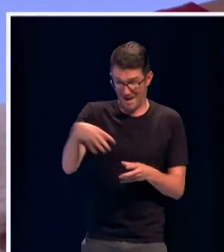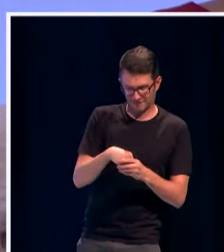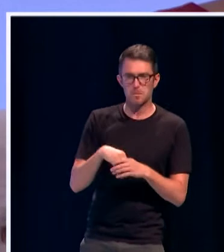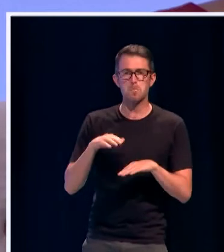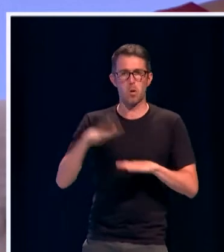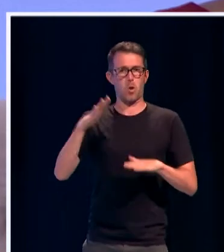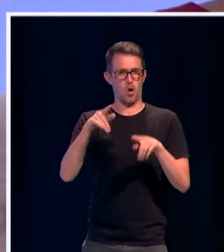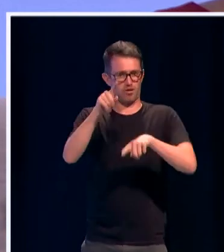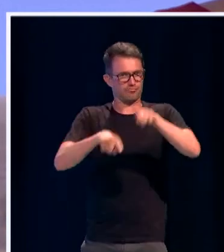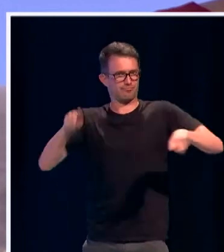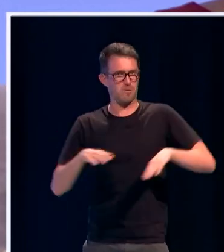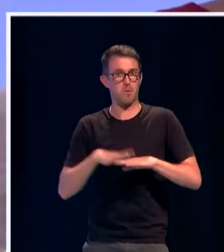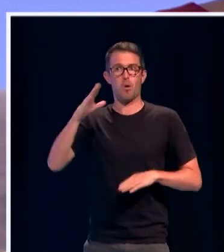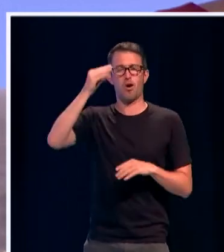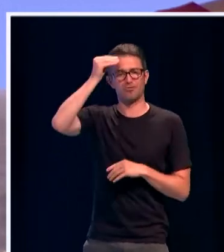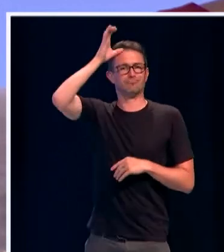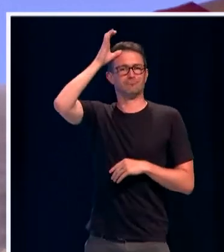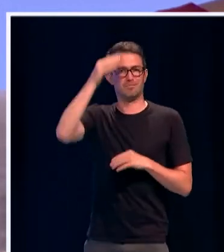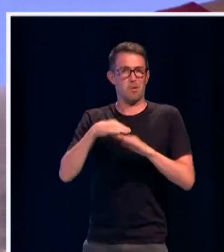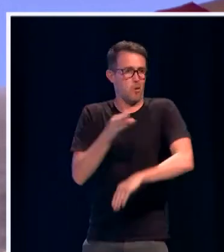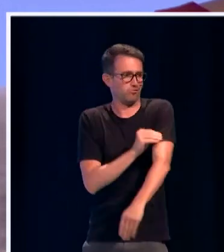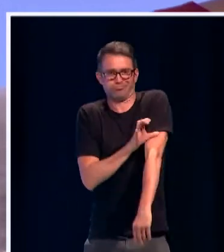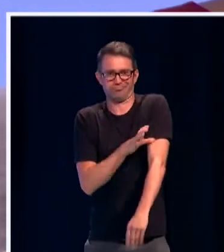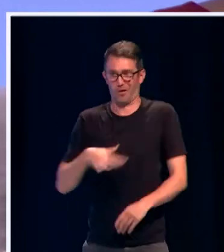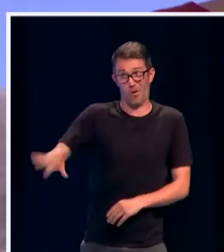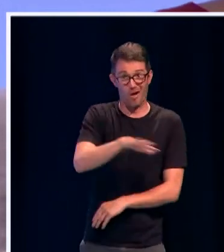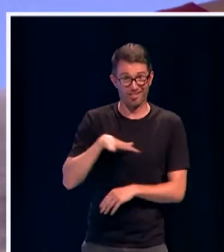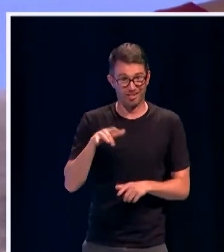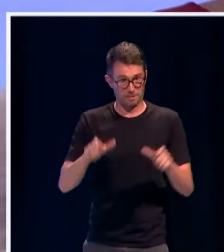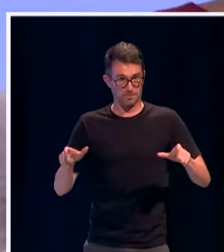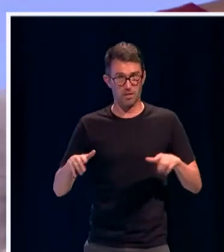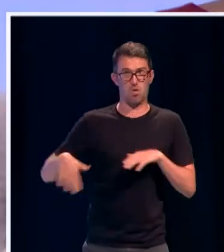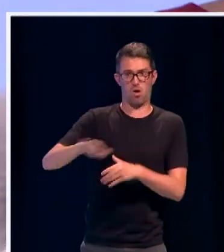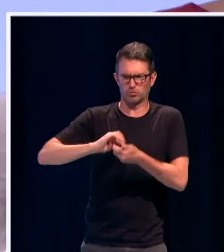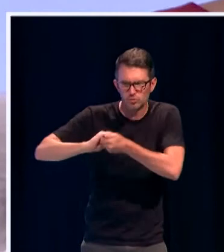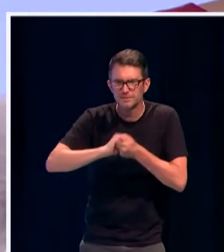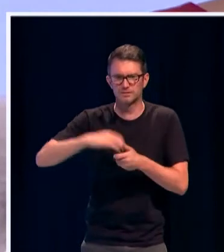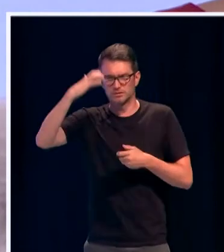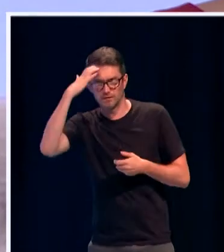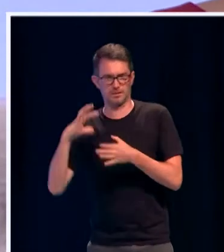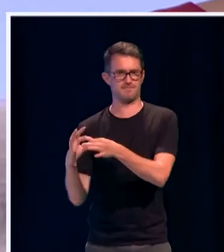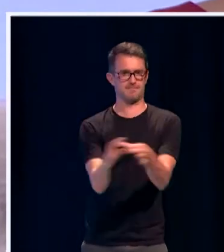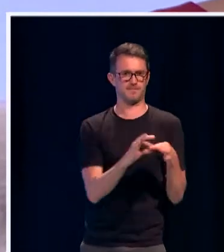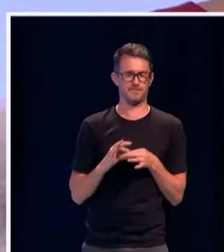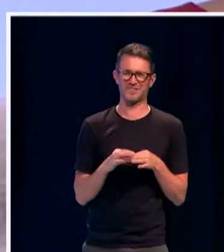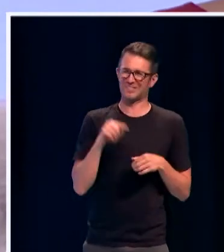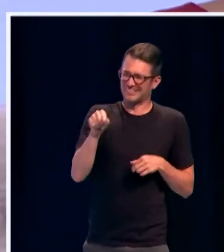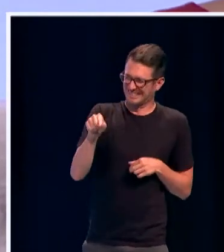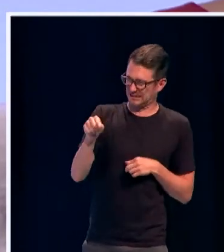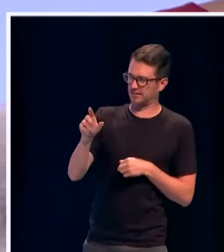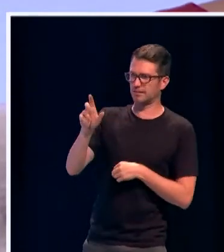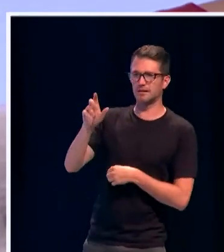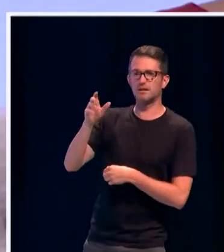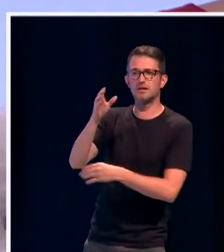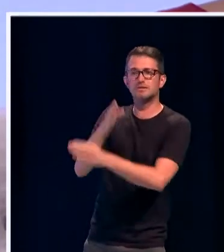do with our training is to transfer knowledge directly to DPOs, to be leader in advocacy, since